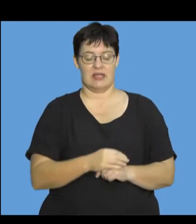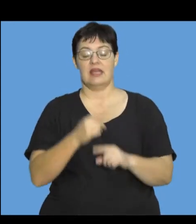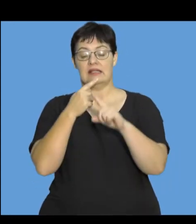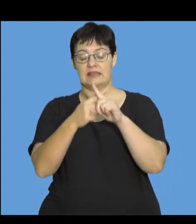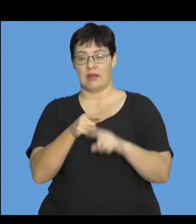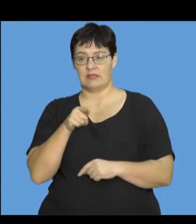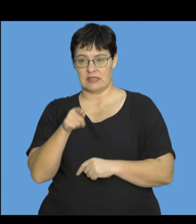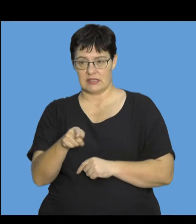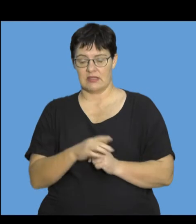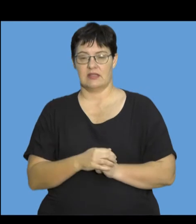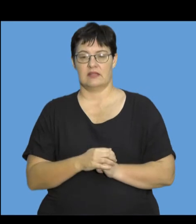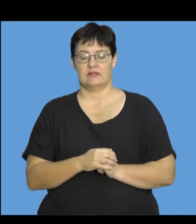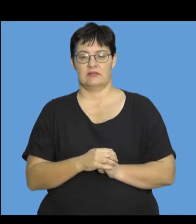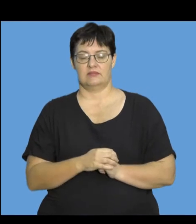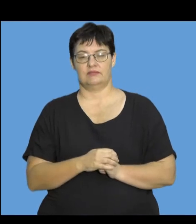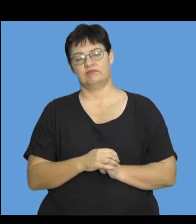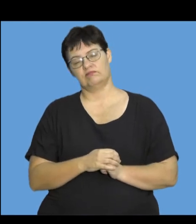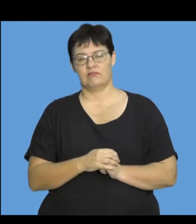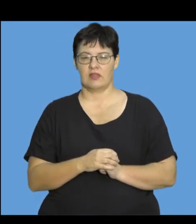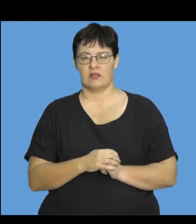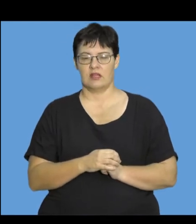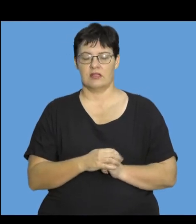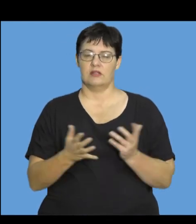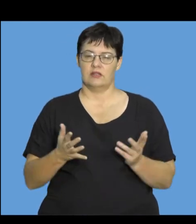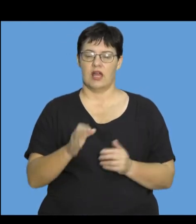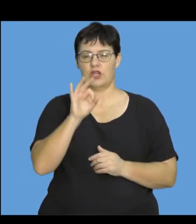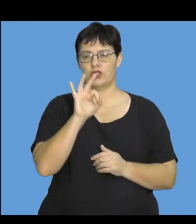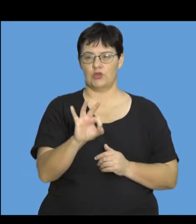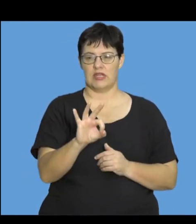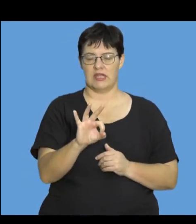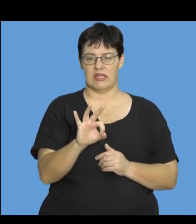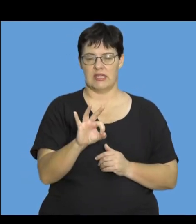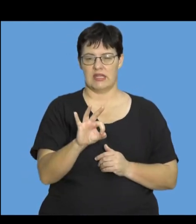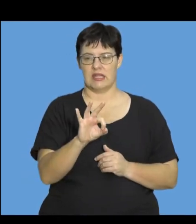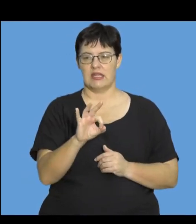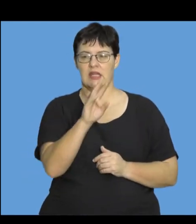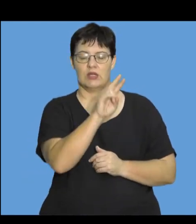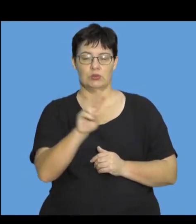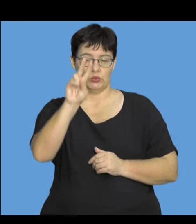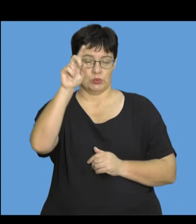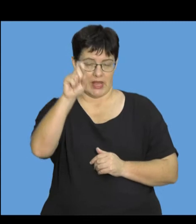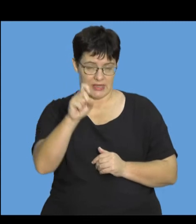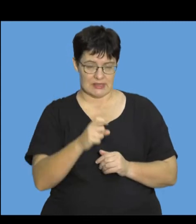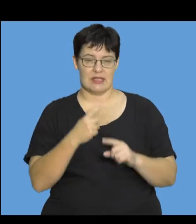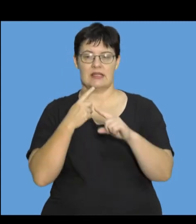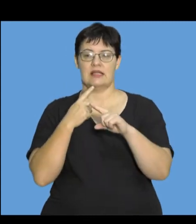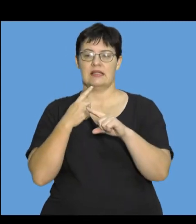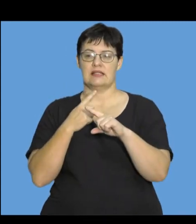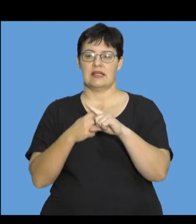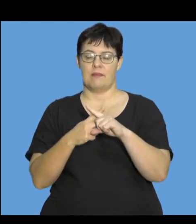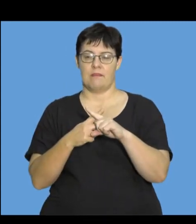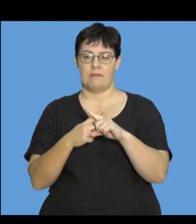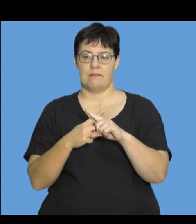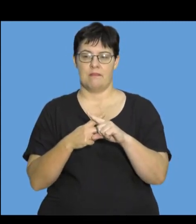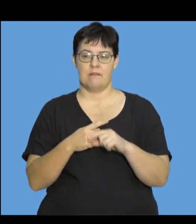3 multiplied by, so this I'm just going to write it as 3 to the exponent of 2x multiplied